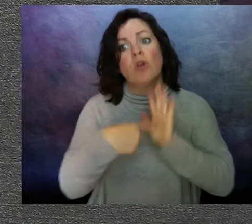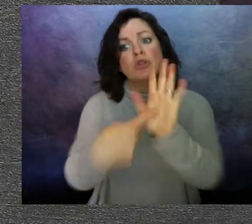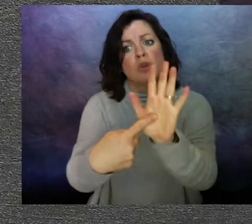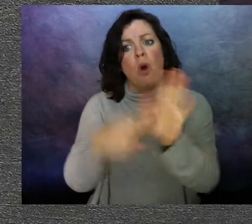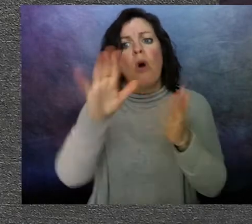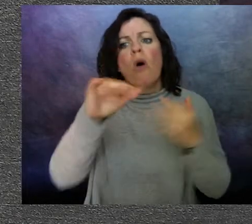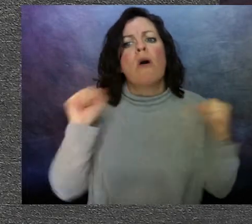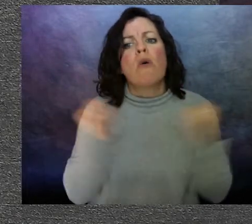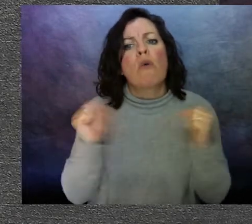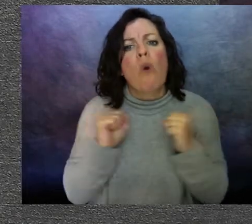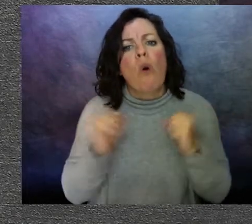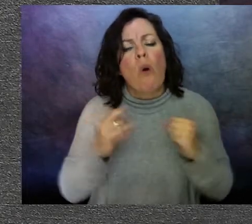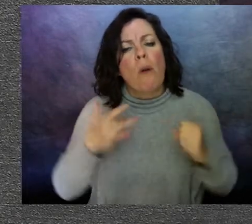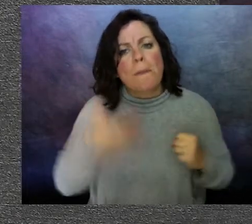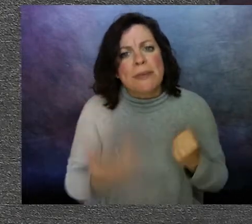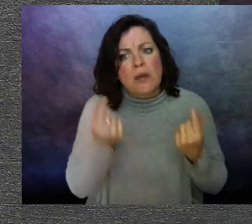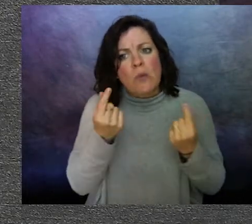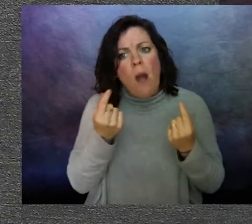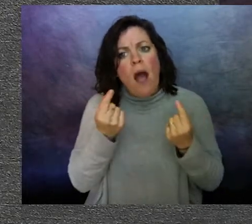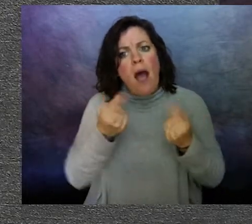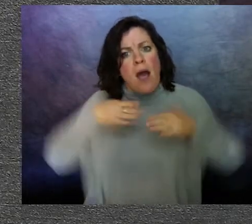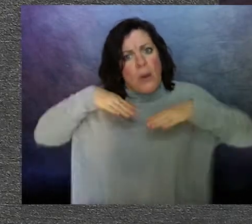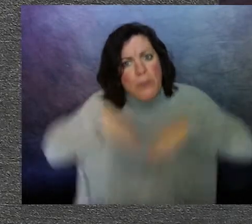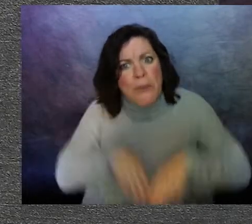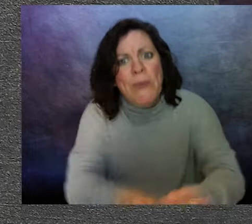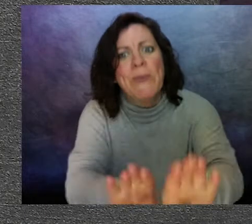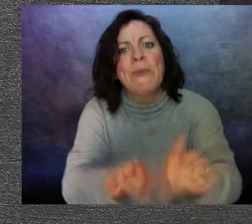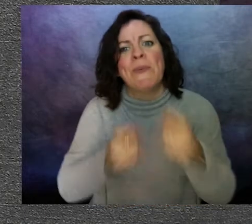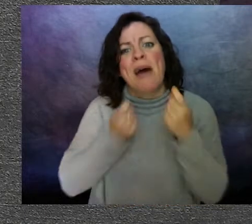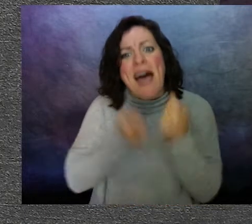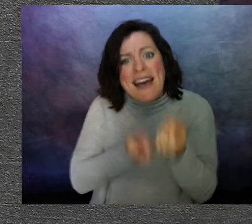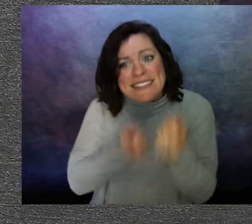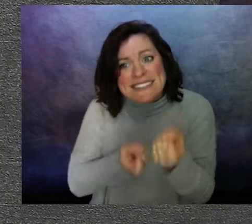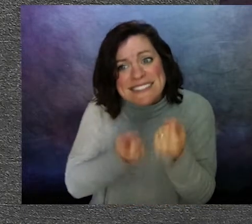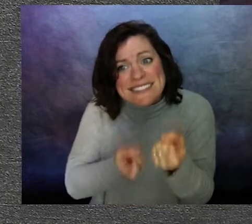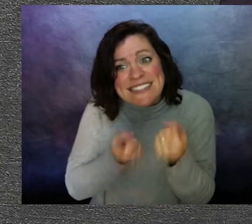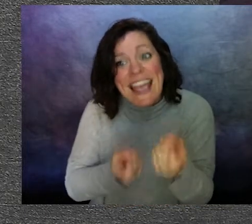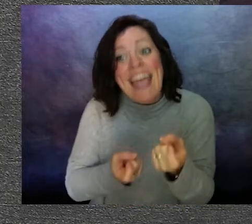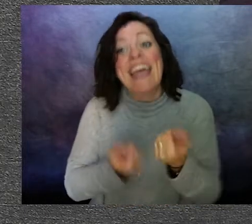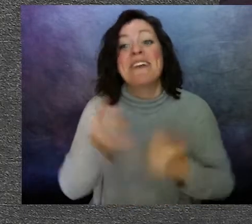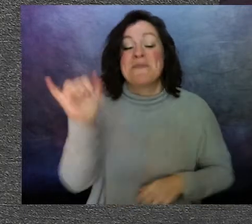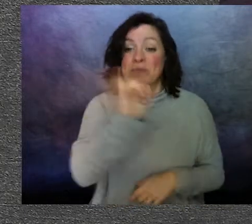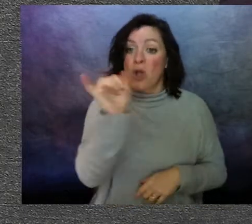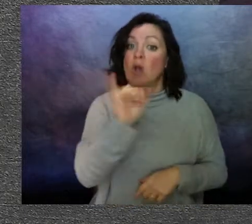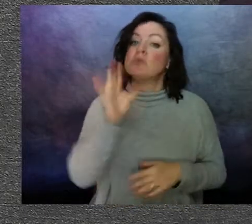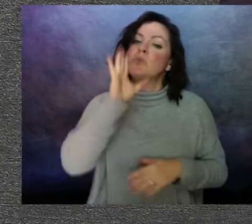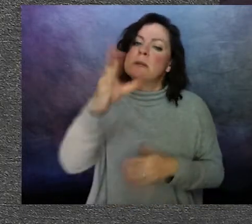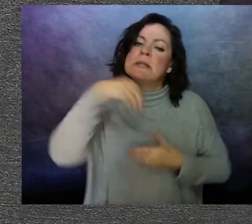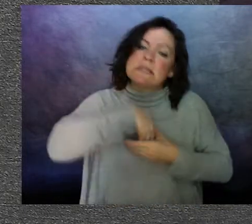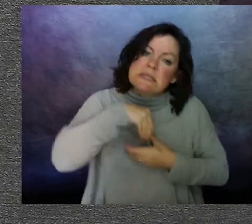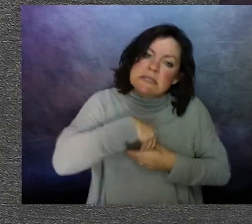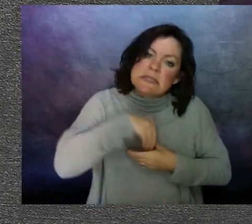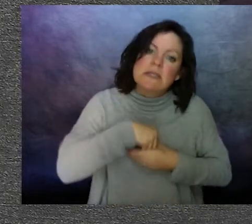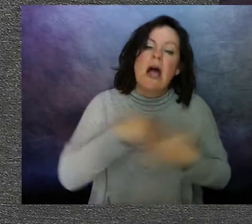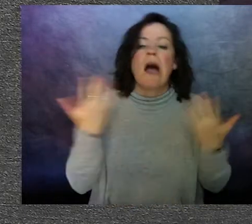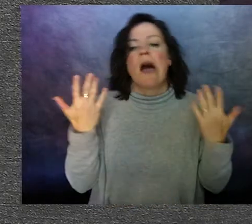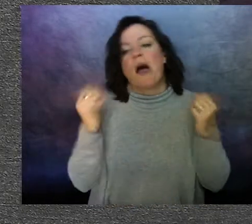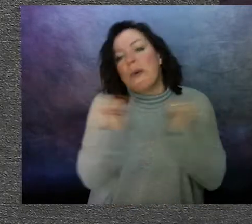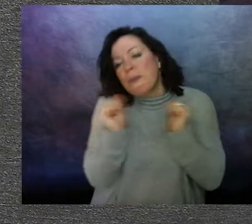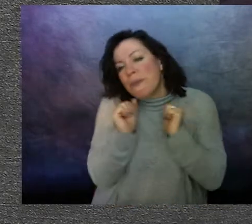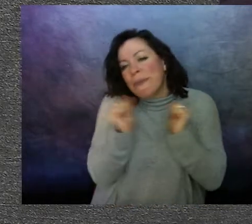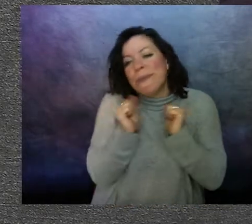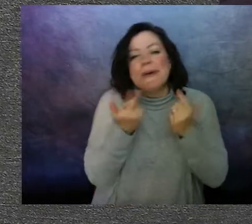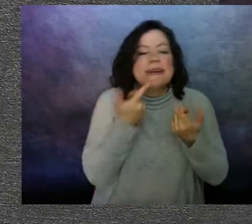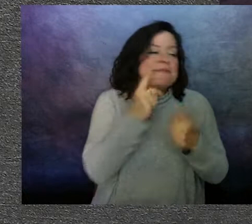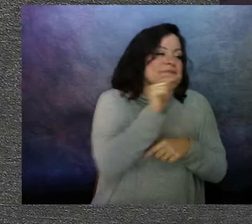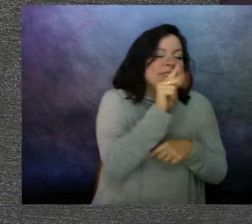see people out sledding or ice skating. And people often tend to spend more time inside in the winter when it's cold, maybe